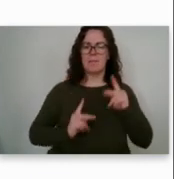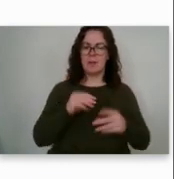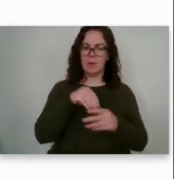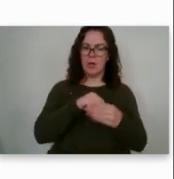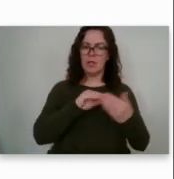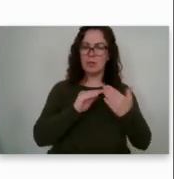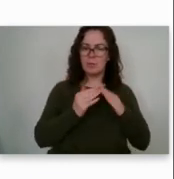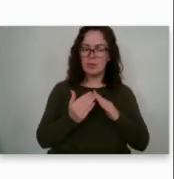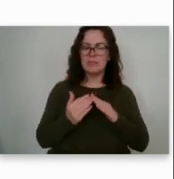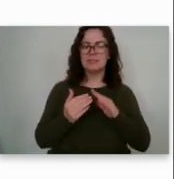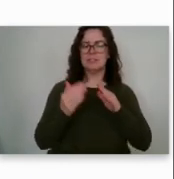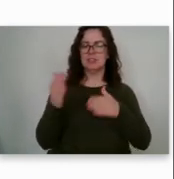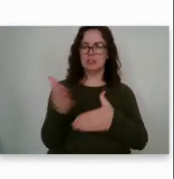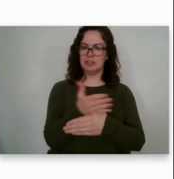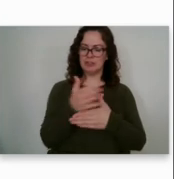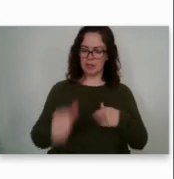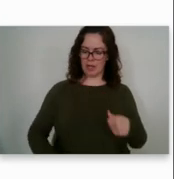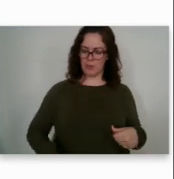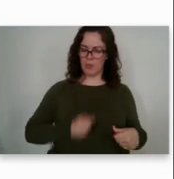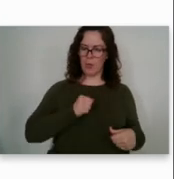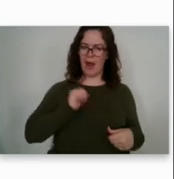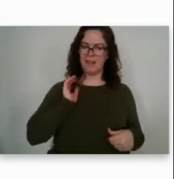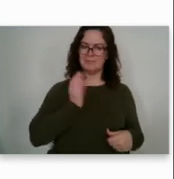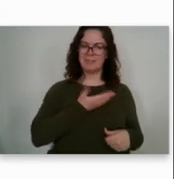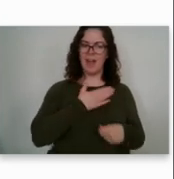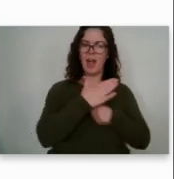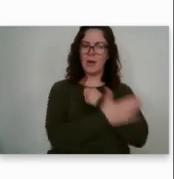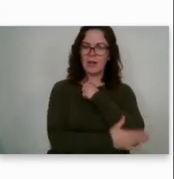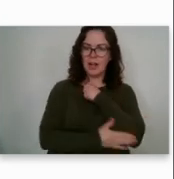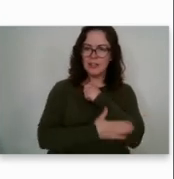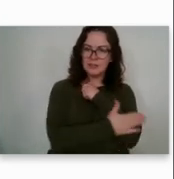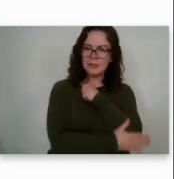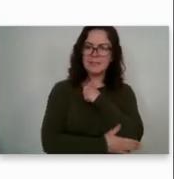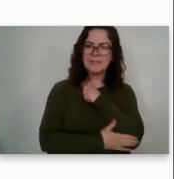communities share their pride in our country.